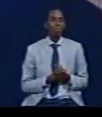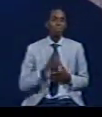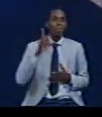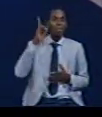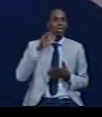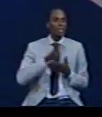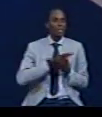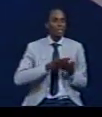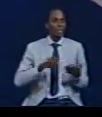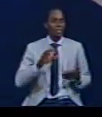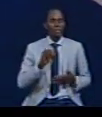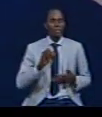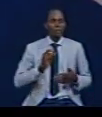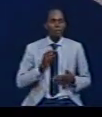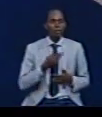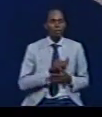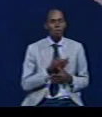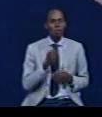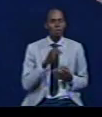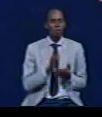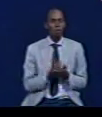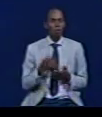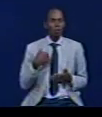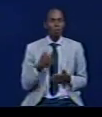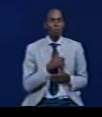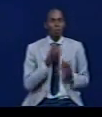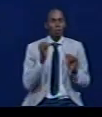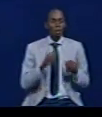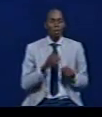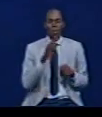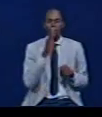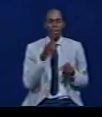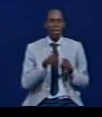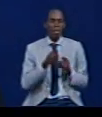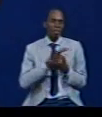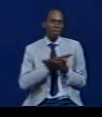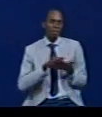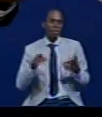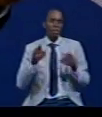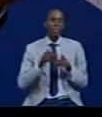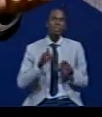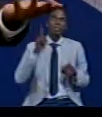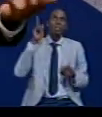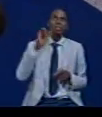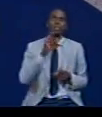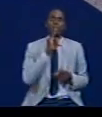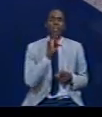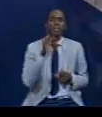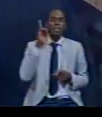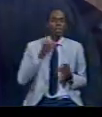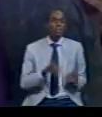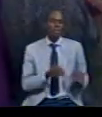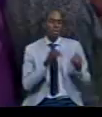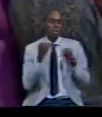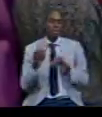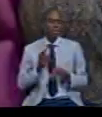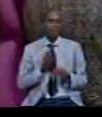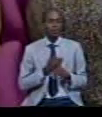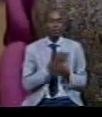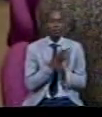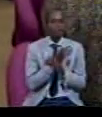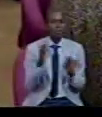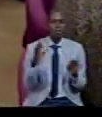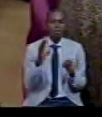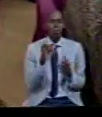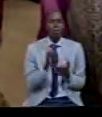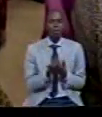cleanses us so that we'll be as clean as he is. He sets us free so that we'll be